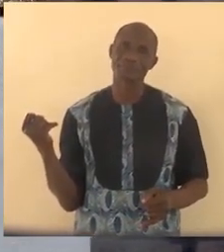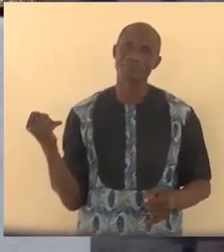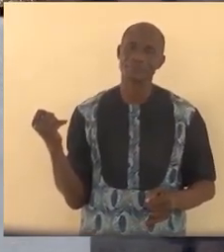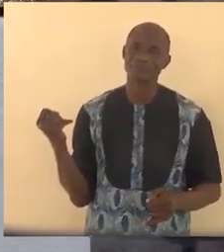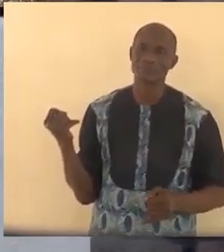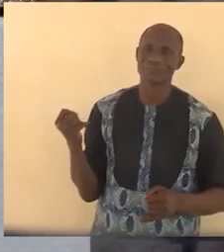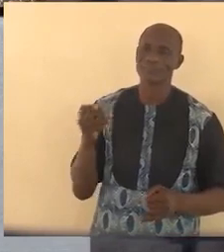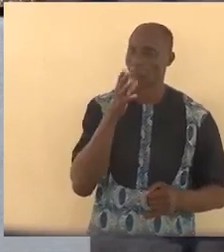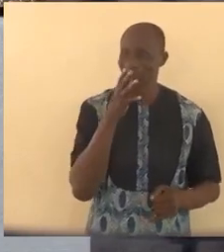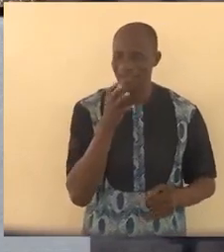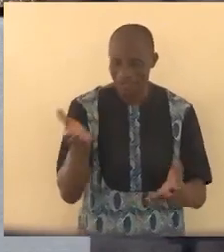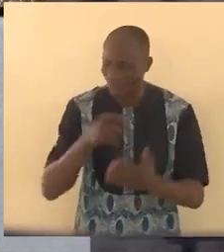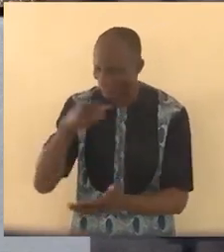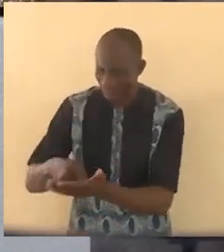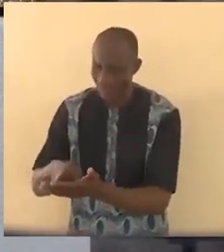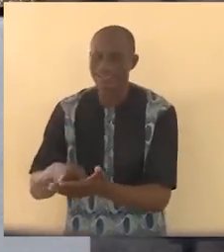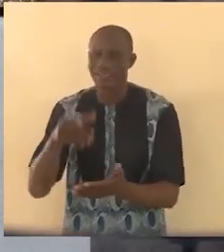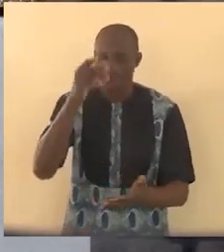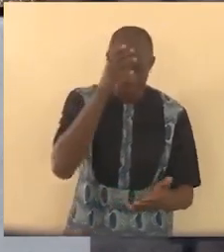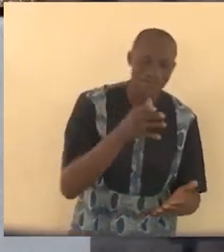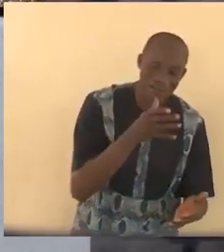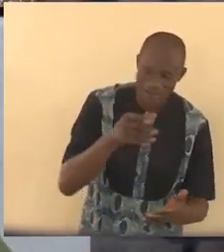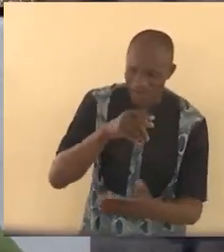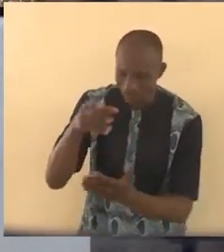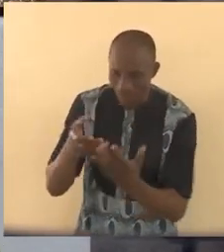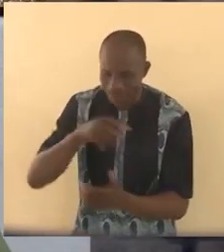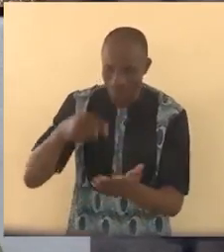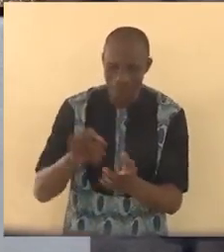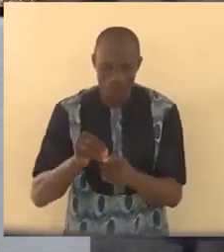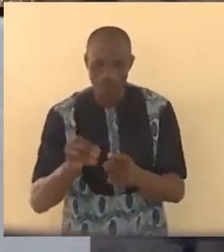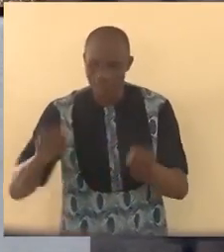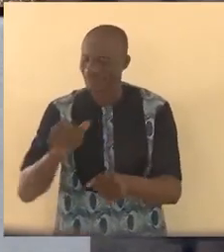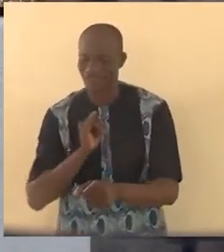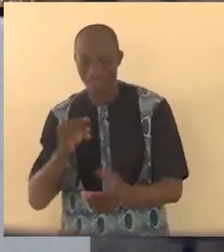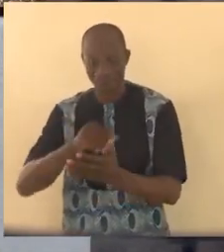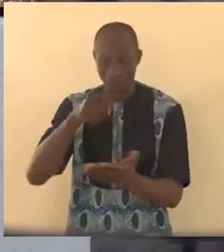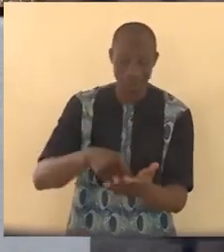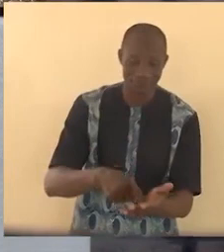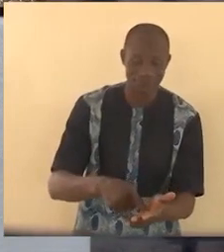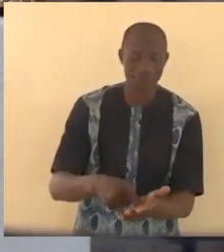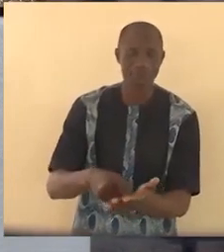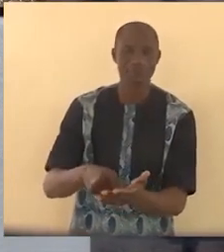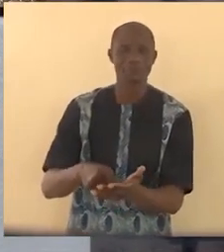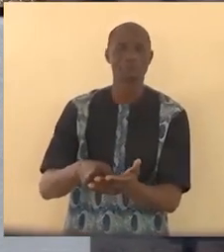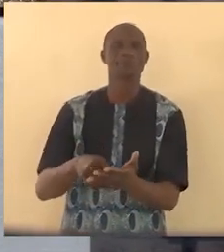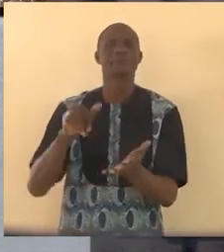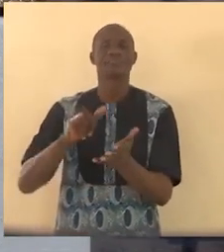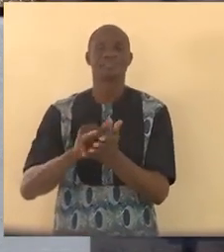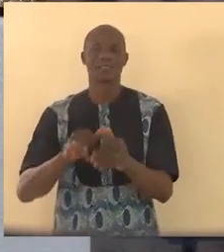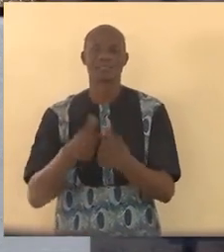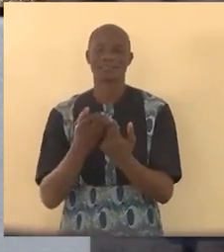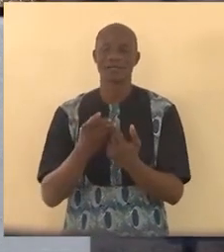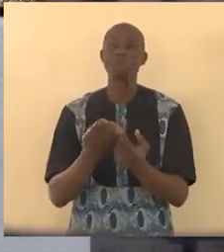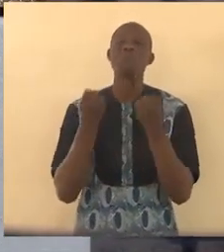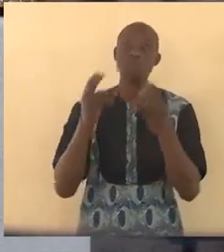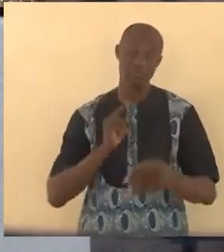Because he wants this. Mommy, I want this. You know, I want this too. I want this too. Can't I have this? And so on. That is how